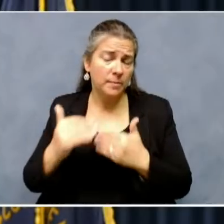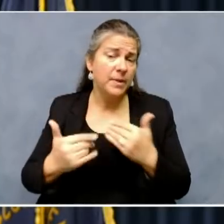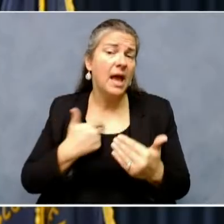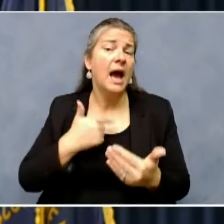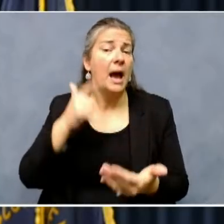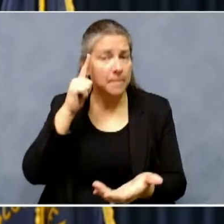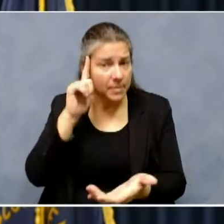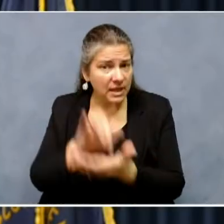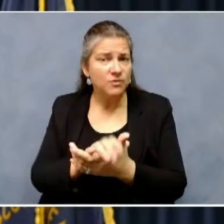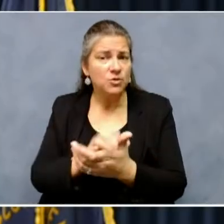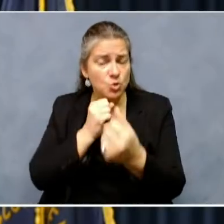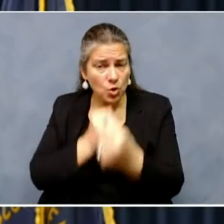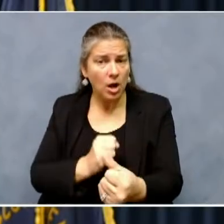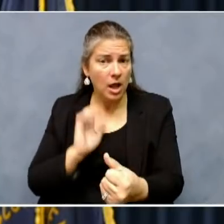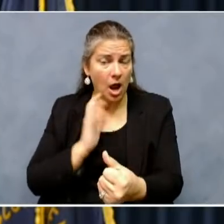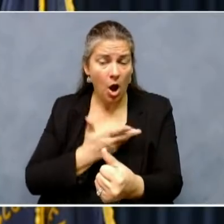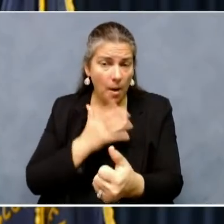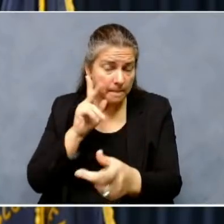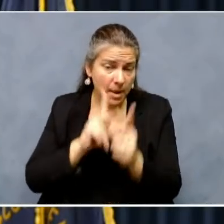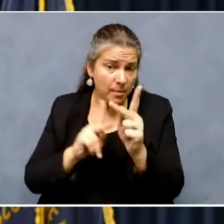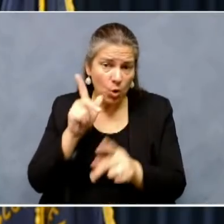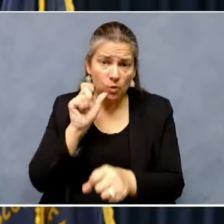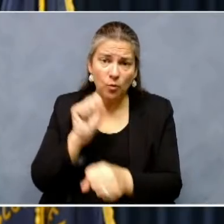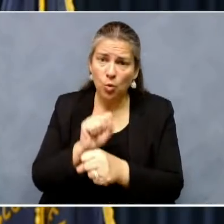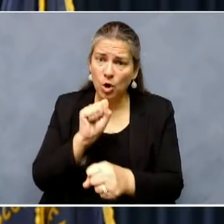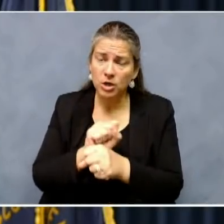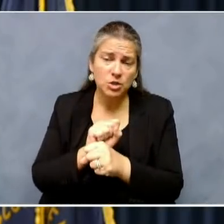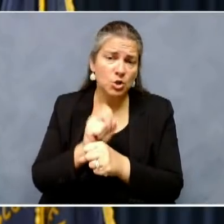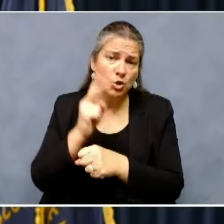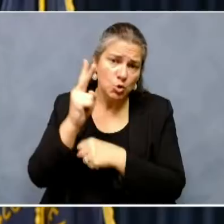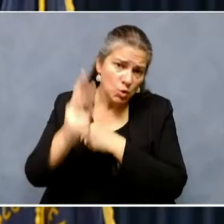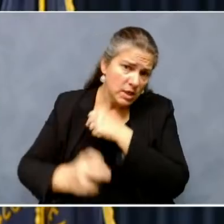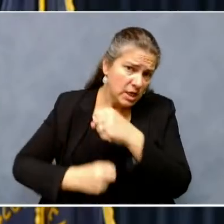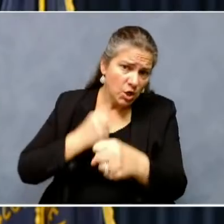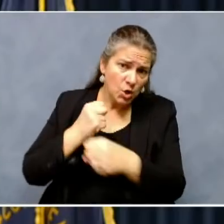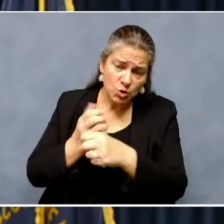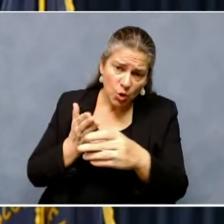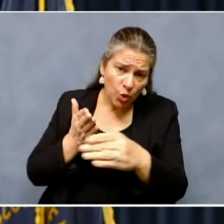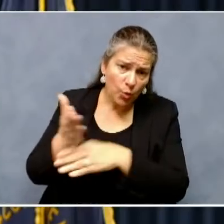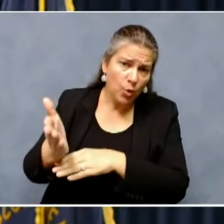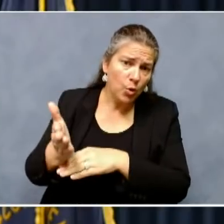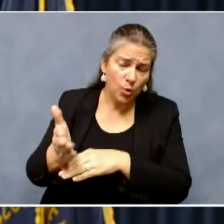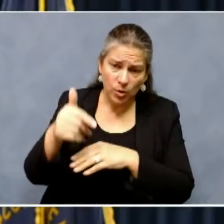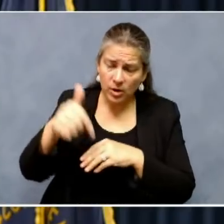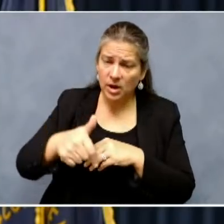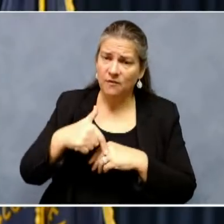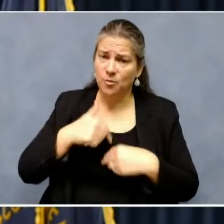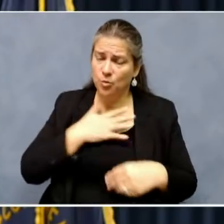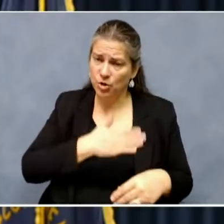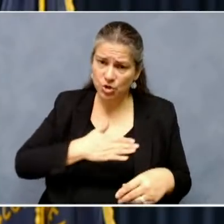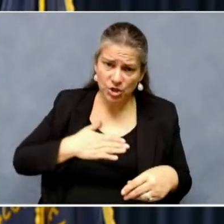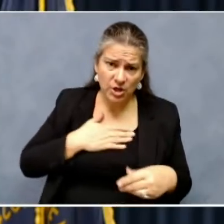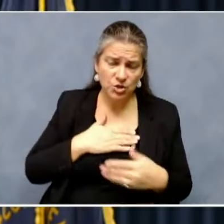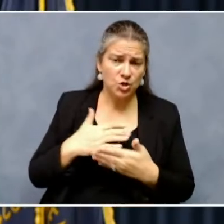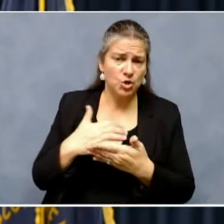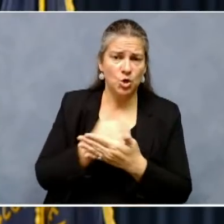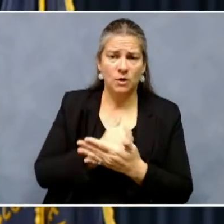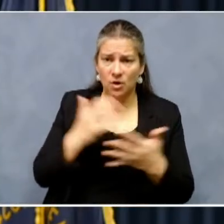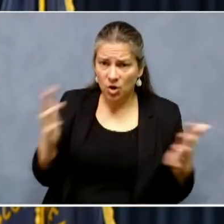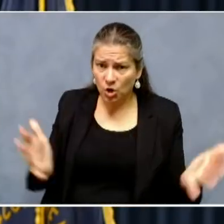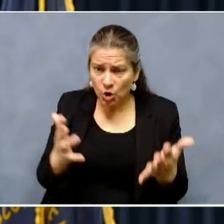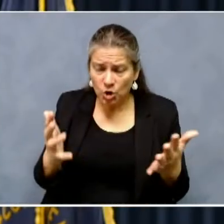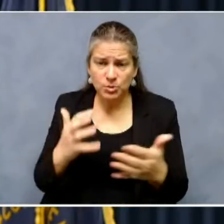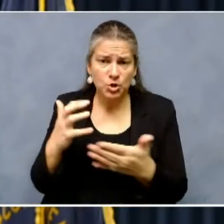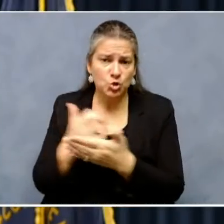that our people who've worked almost 2 years through this pandemic deserve appreciation, deserve encouragement, deserve an attaboy